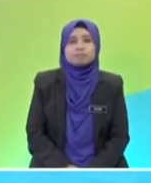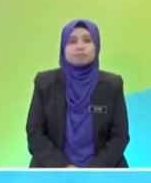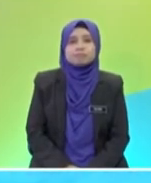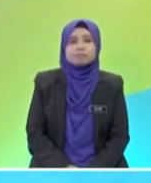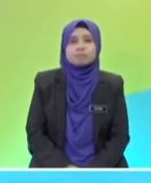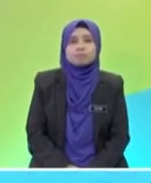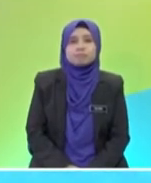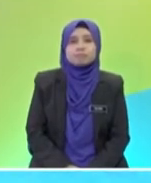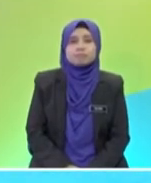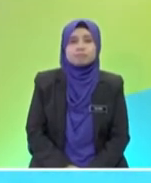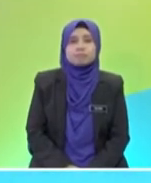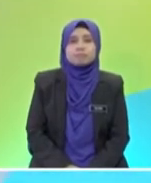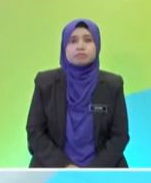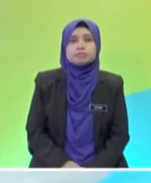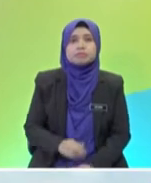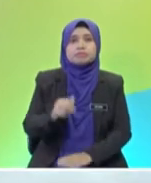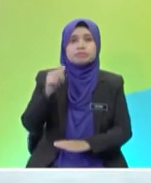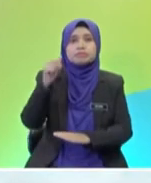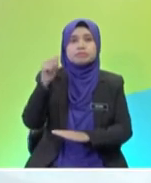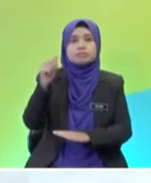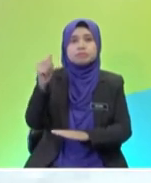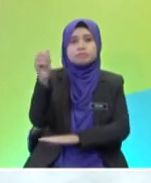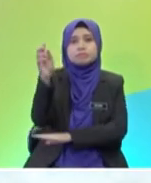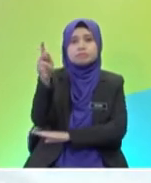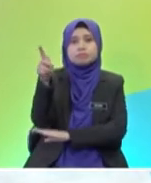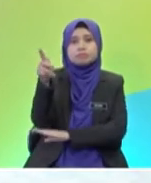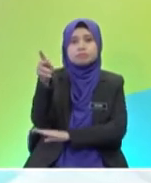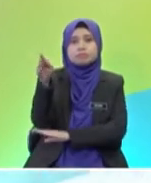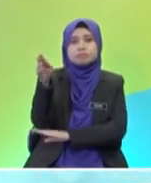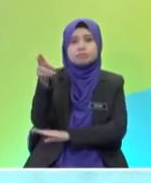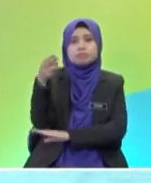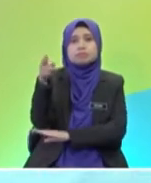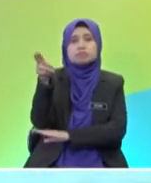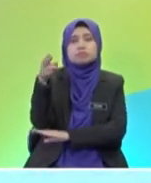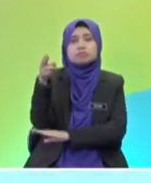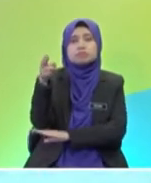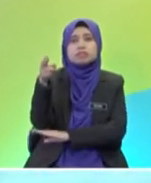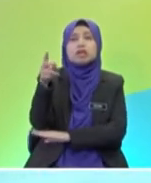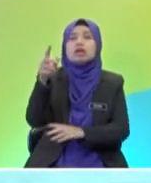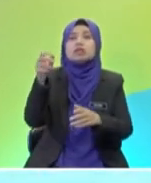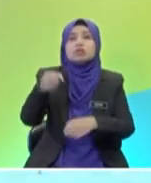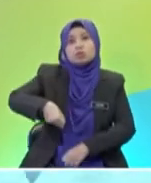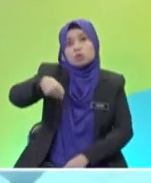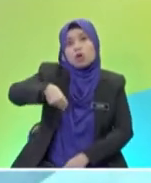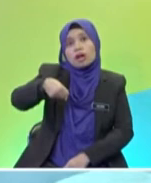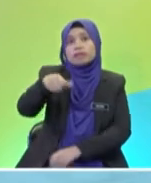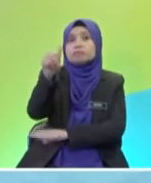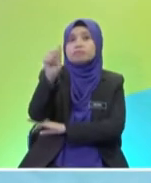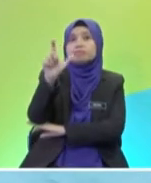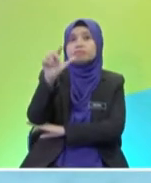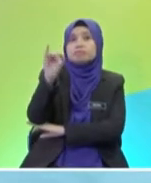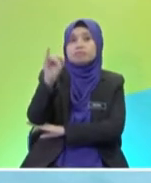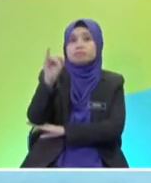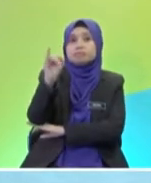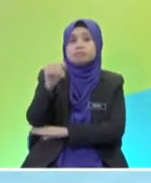Animals, plant that are facing extinction is Tongkat Ali. Tongkat Ali.